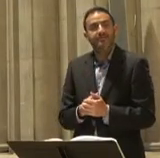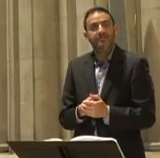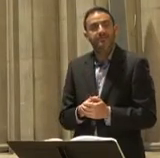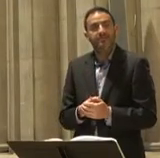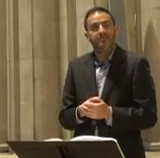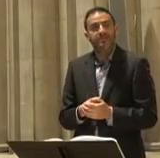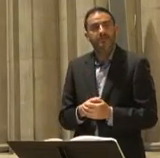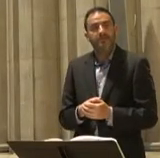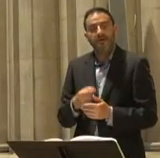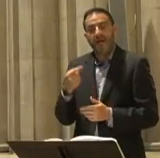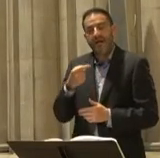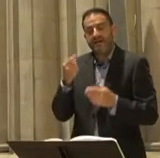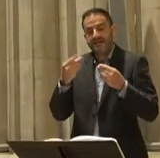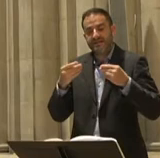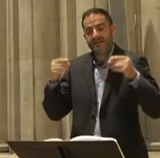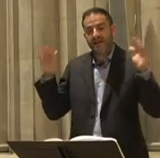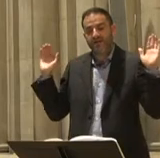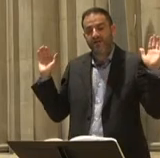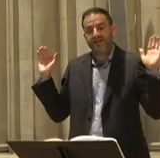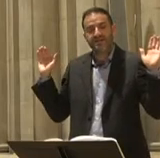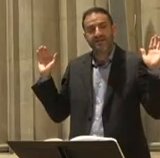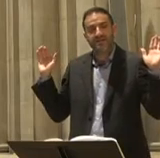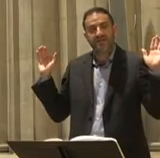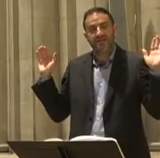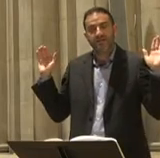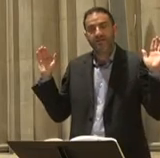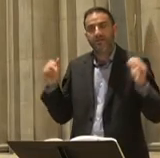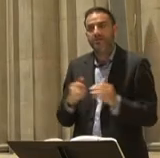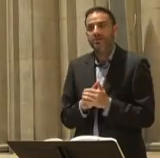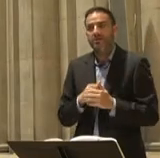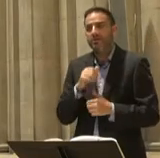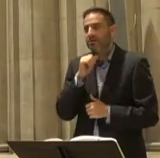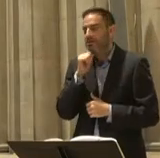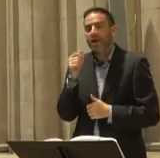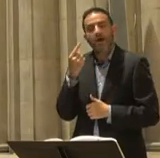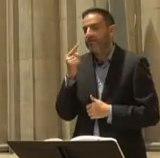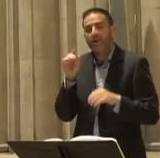his sacrifice, shall we say, was certainly not in vain.